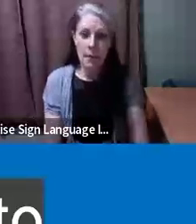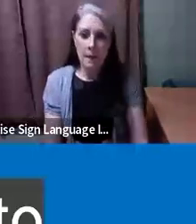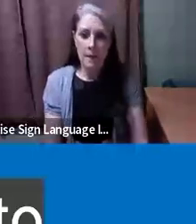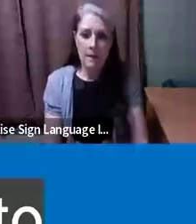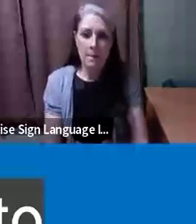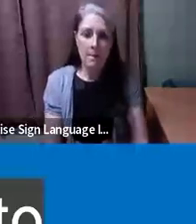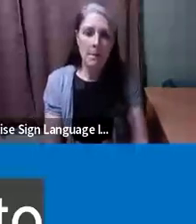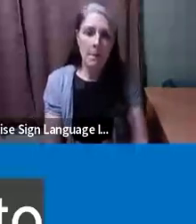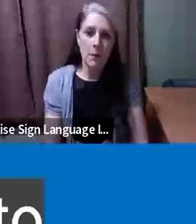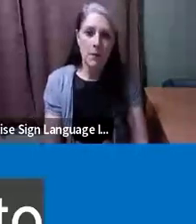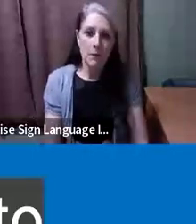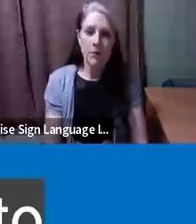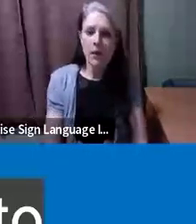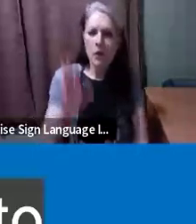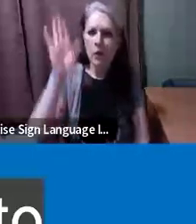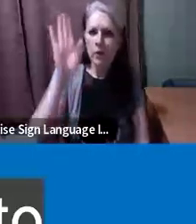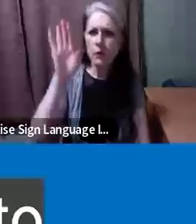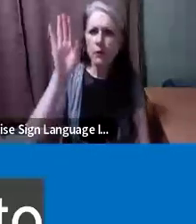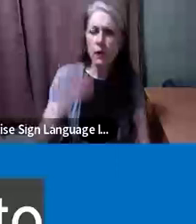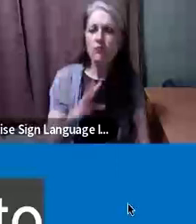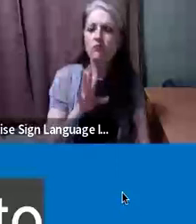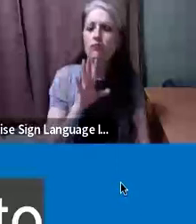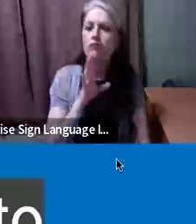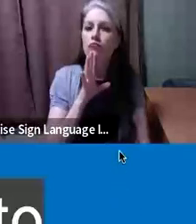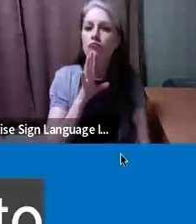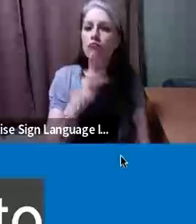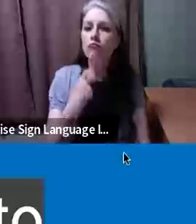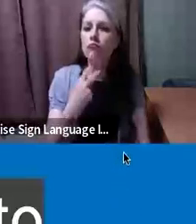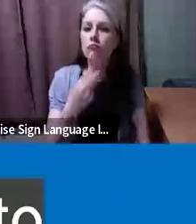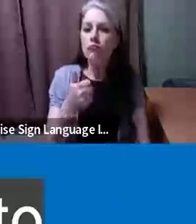I see a couple raised hands. Go ahead and unmute and share.